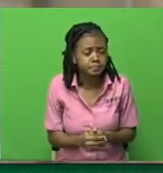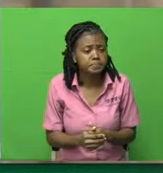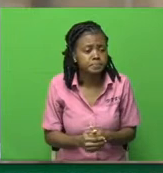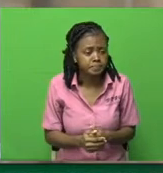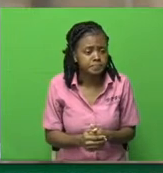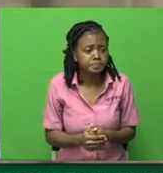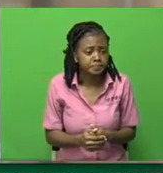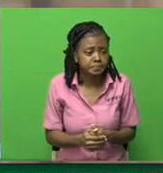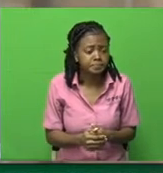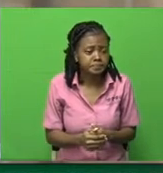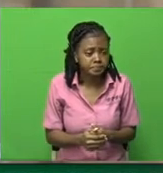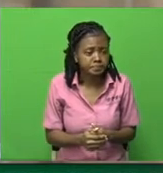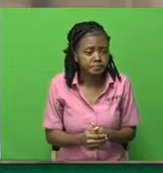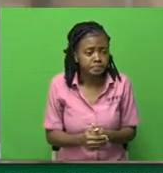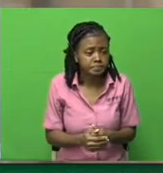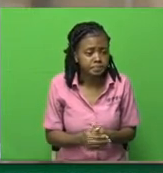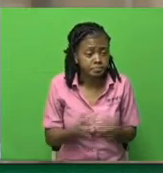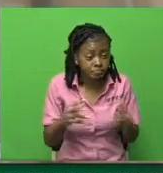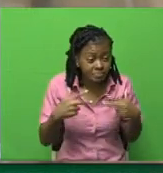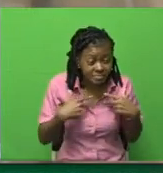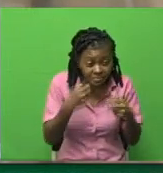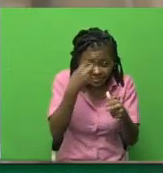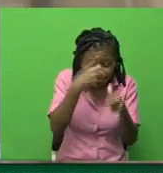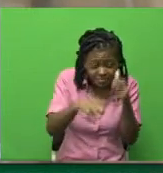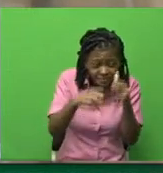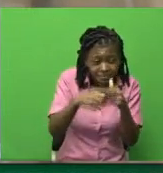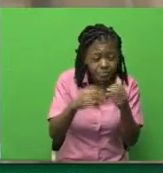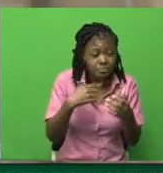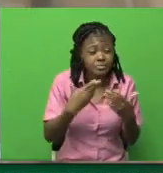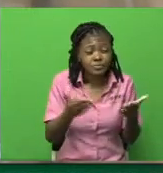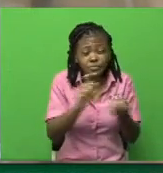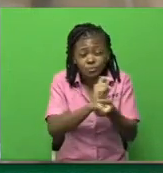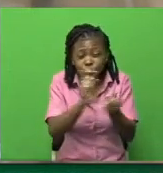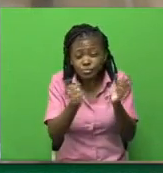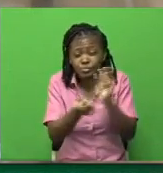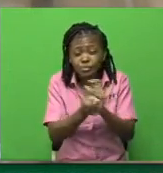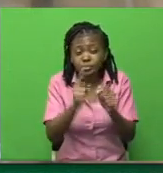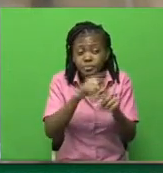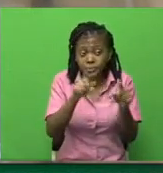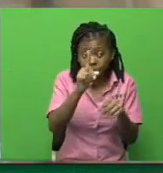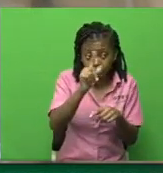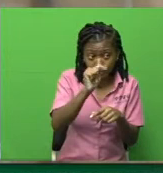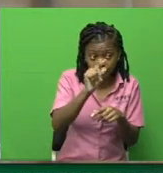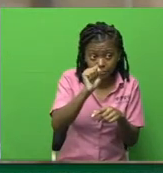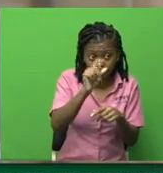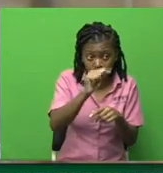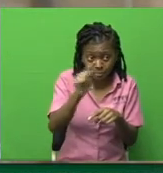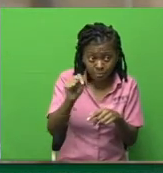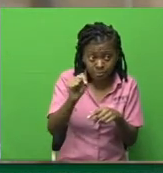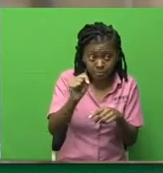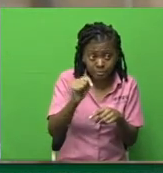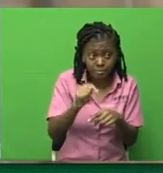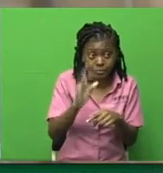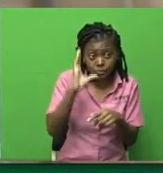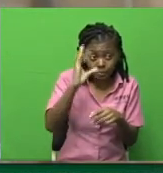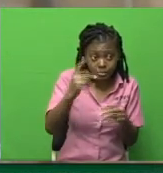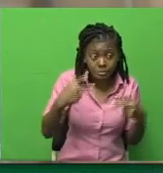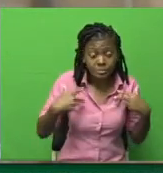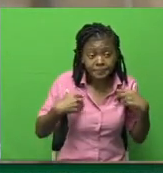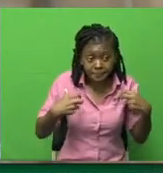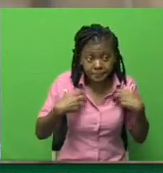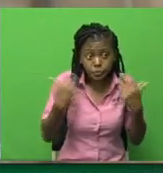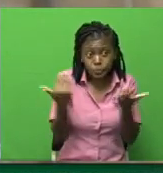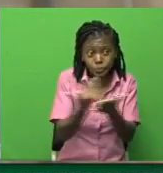uh process in transformation and I can tell you tsct is looking to roll out a suite of Digital Services to